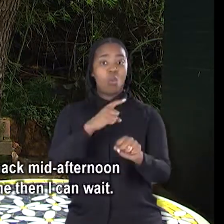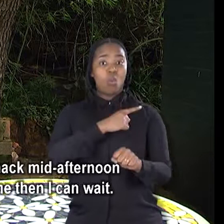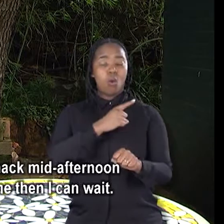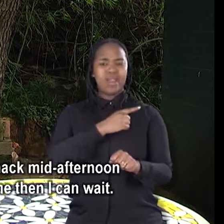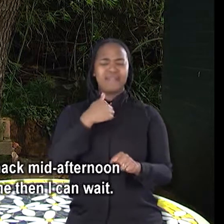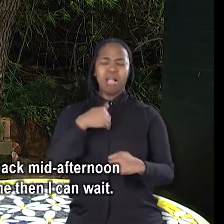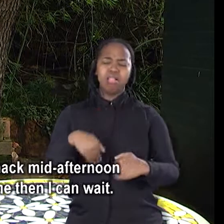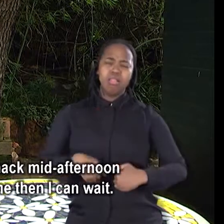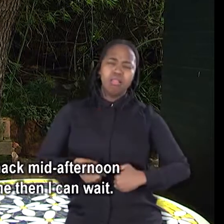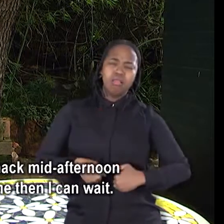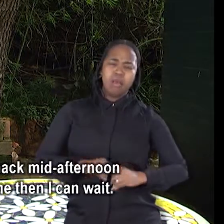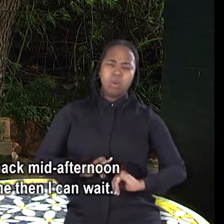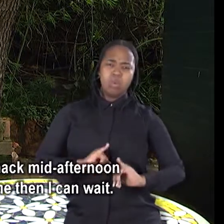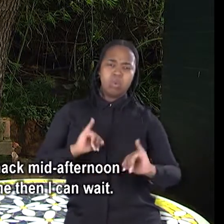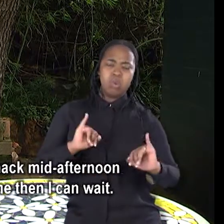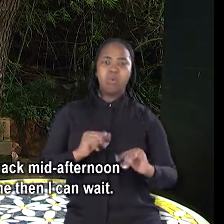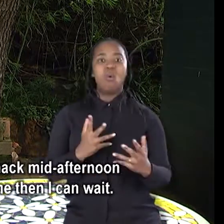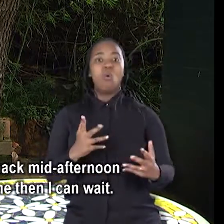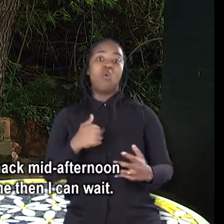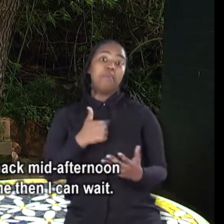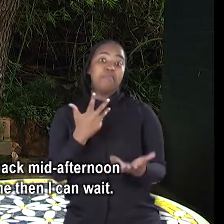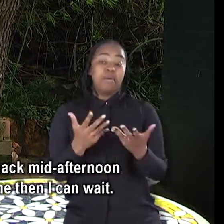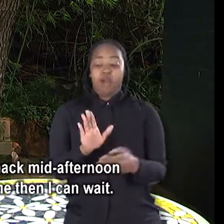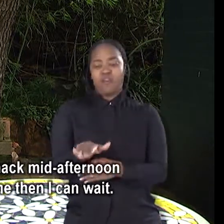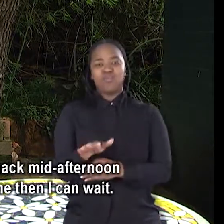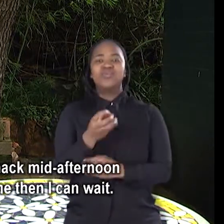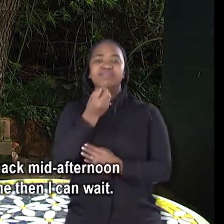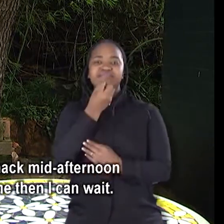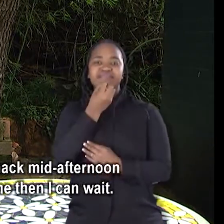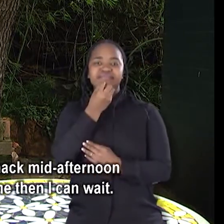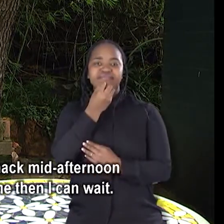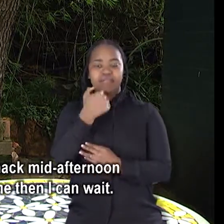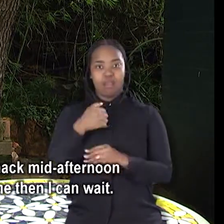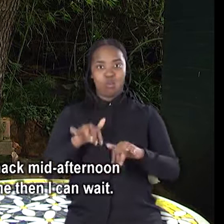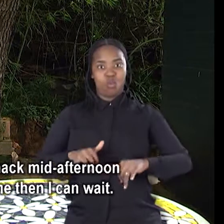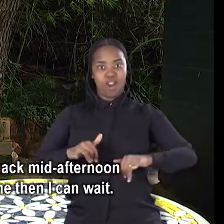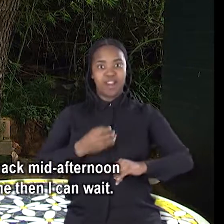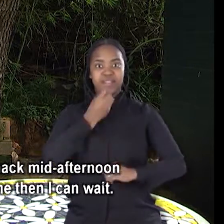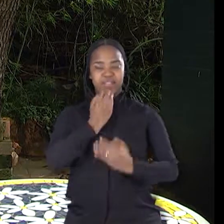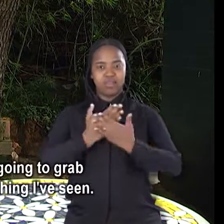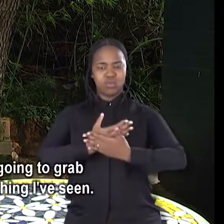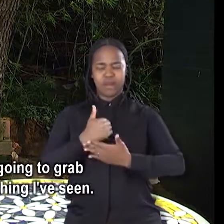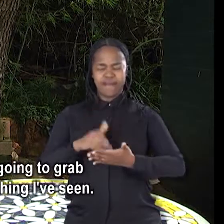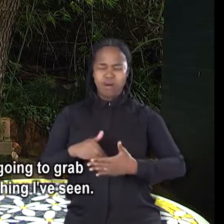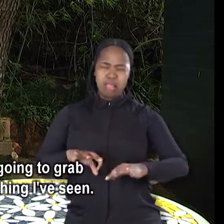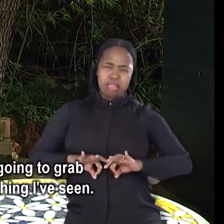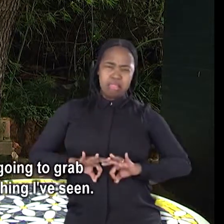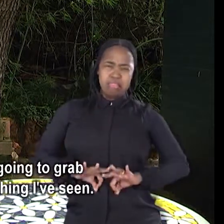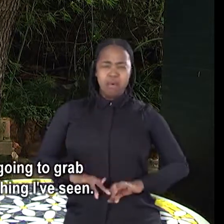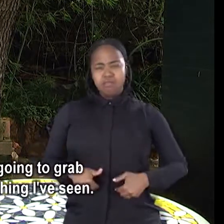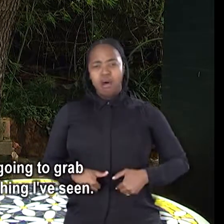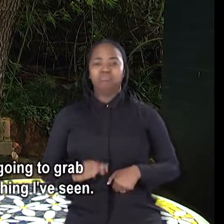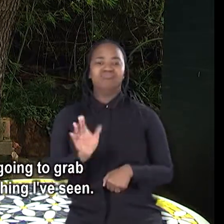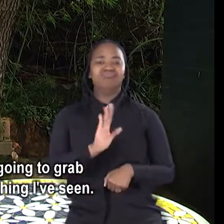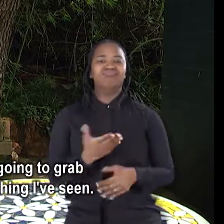snack helps If I've had a snack mid afternoon By the time I'm waiting for supper Then I can wait I'm not going to get